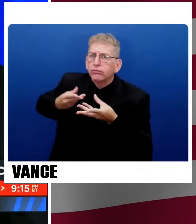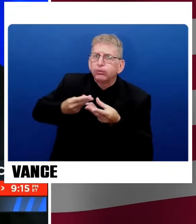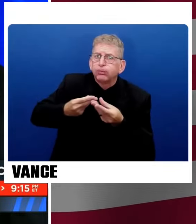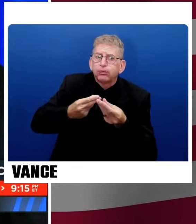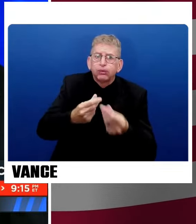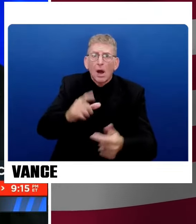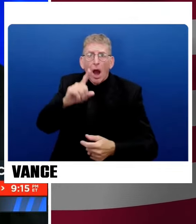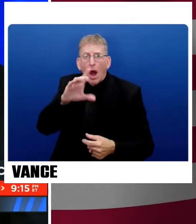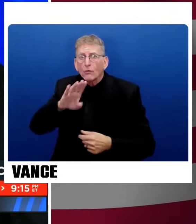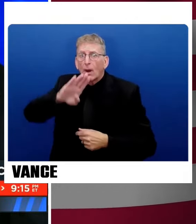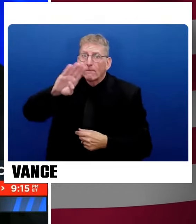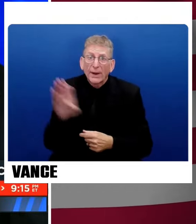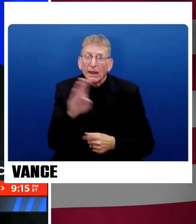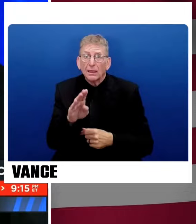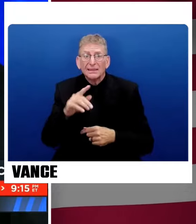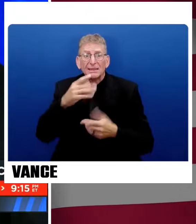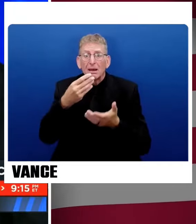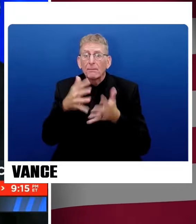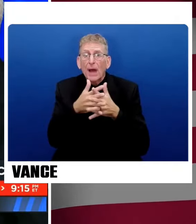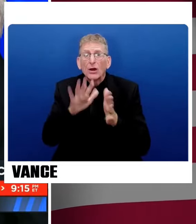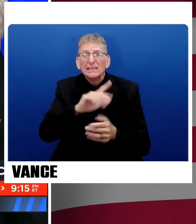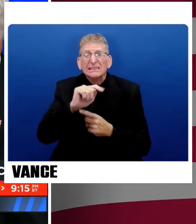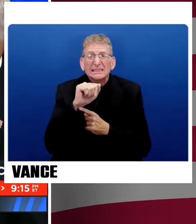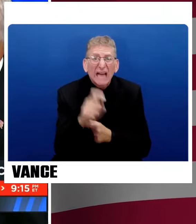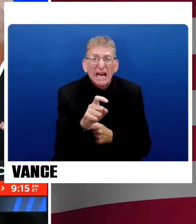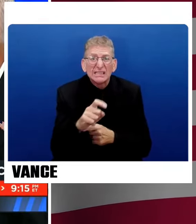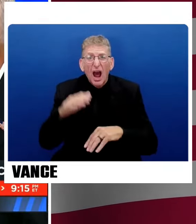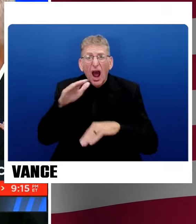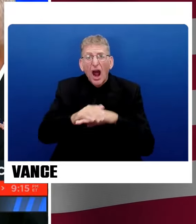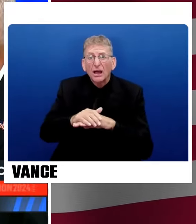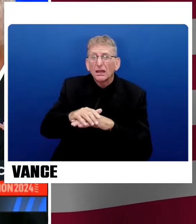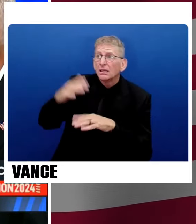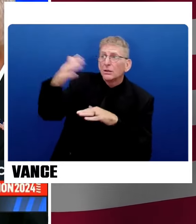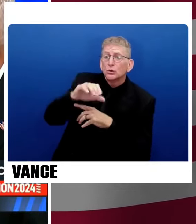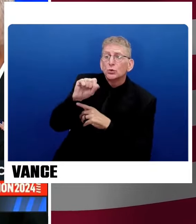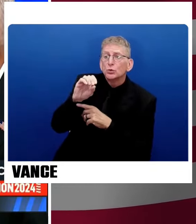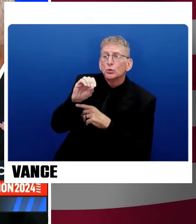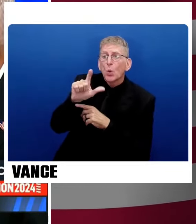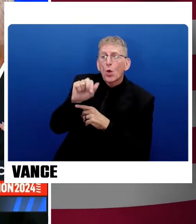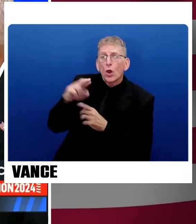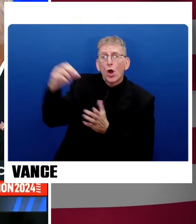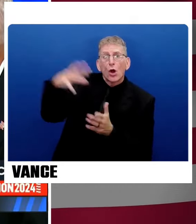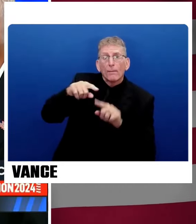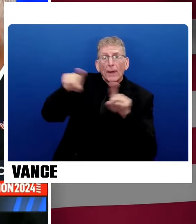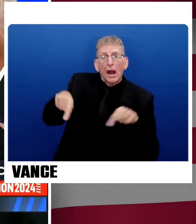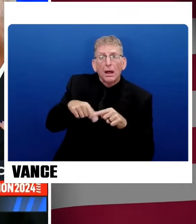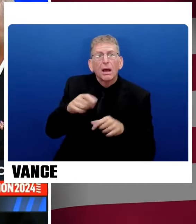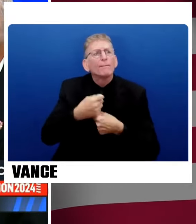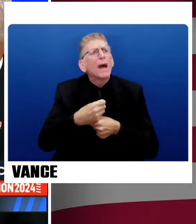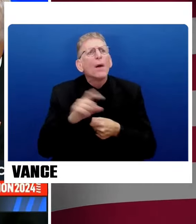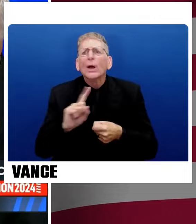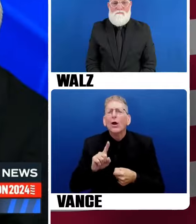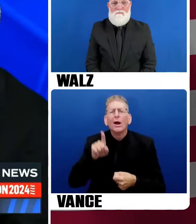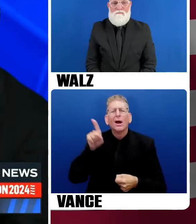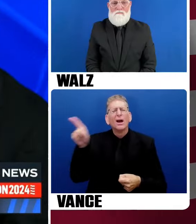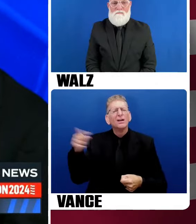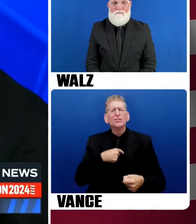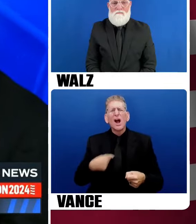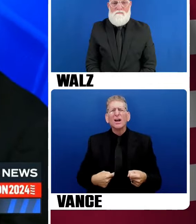on solar panels that are made in China, number one, you're going to make the economy dirtier. We should be making more of those solar panels here in the United States of